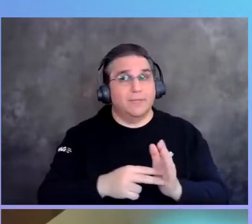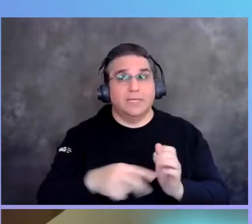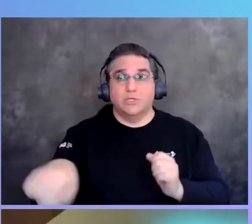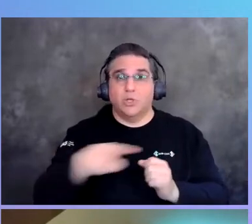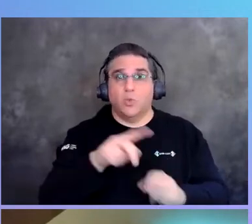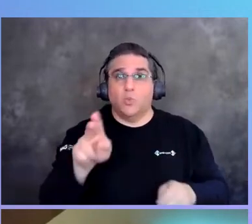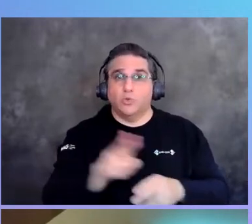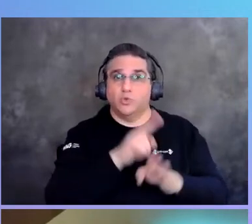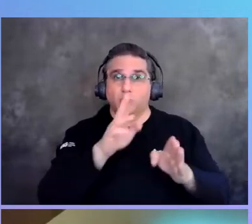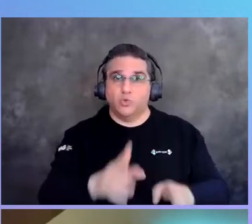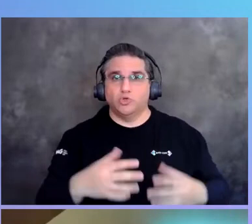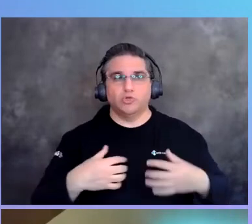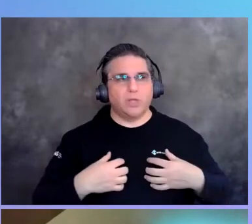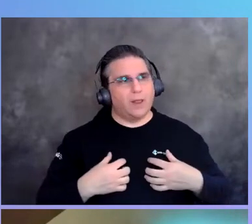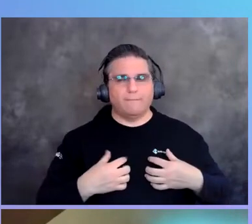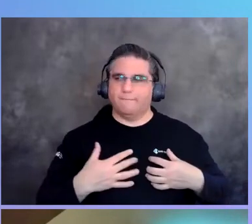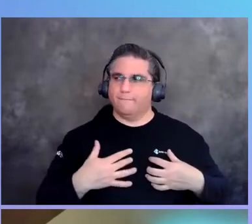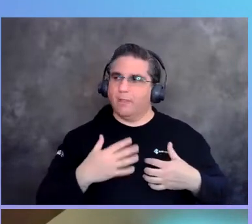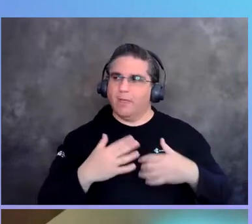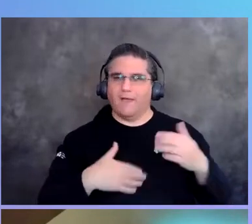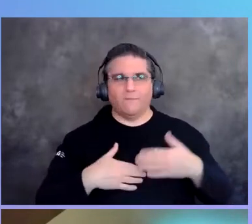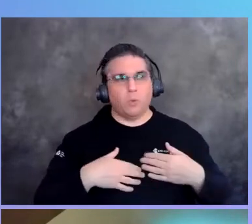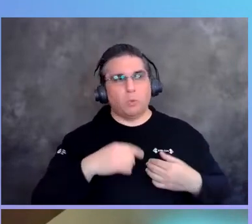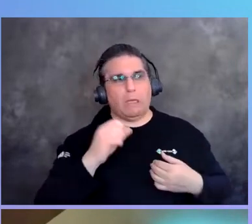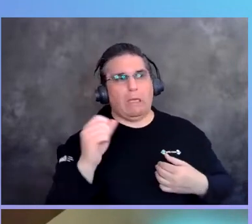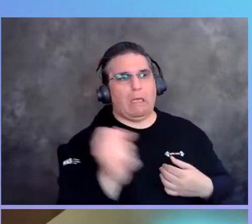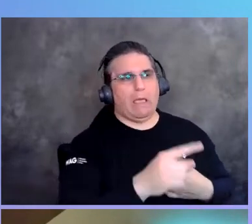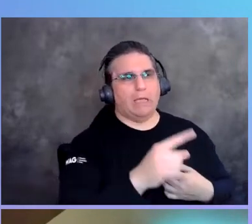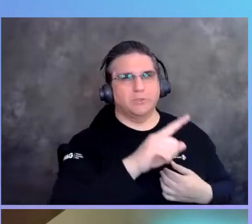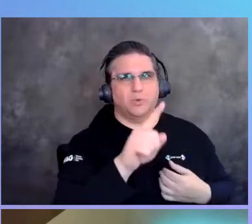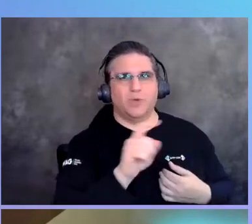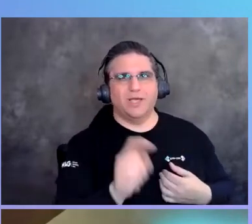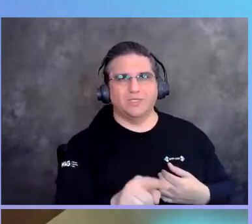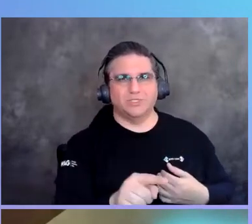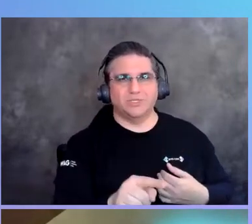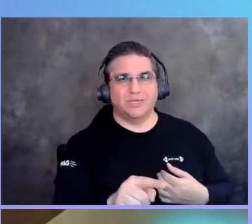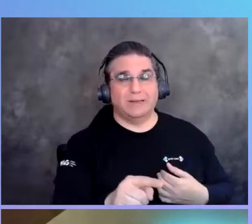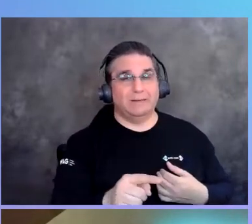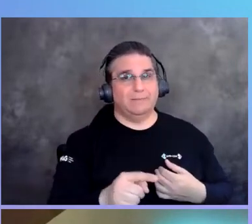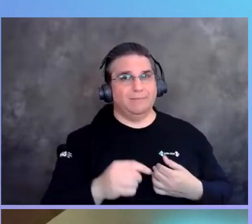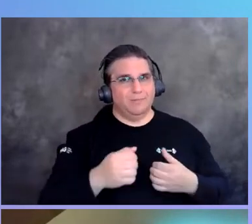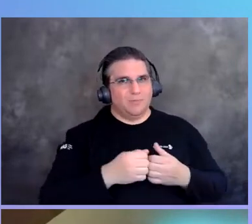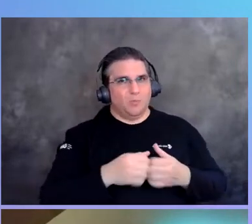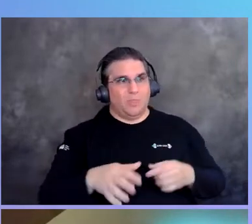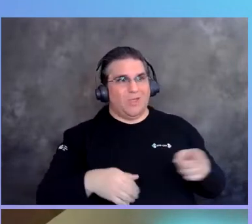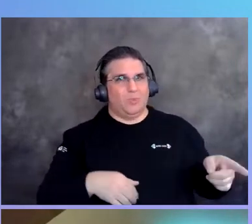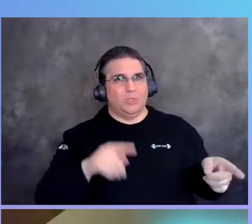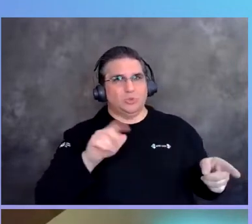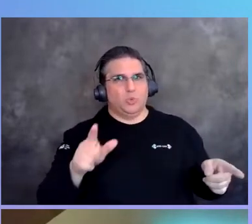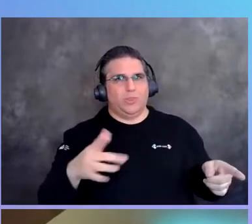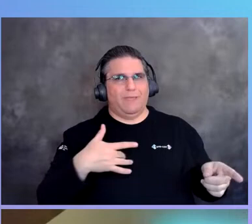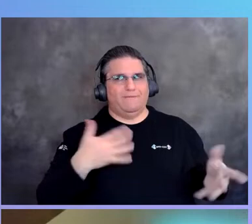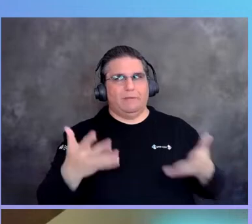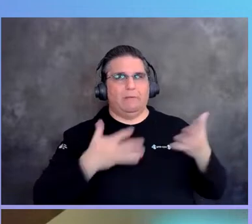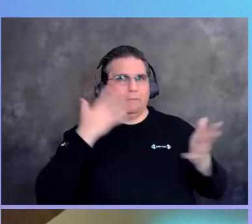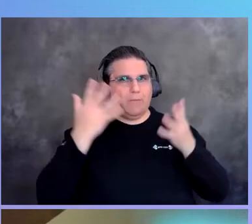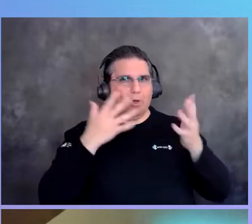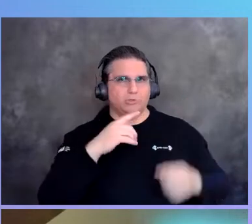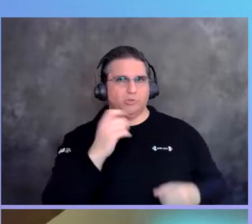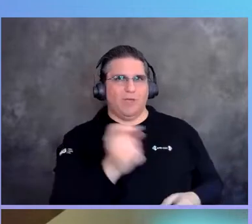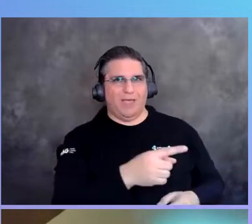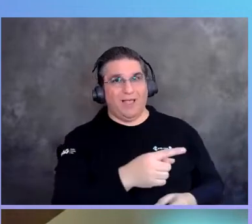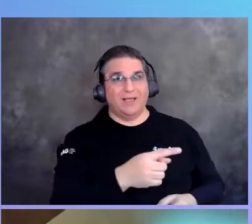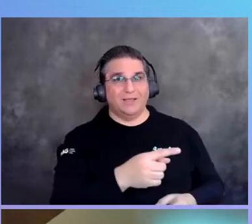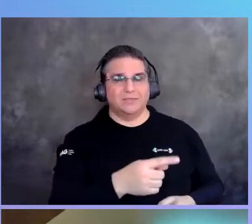questions that they might otherwise feel afraid that would sound stupid or they might be embarrassed to ask. And there might not be a very specific